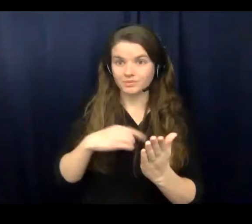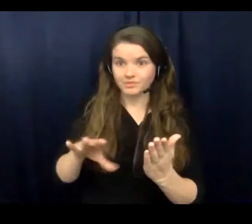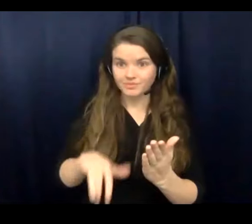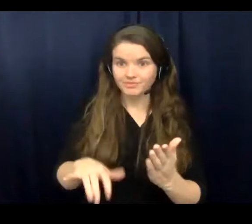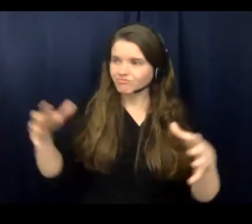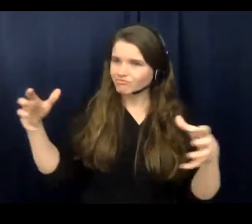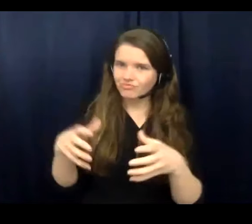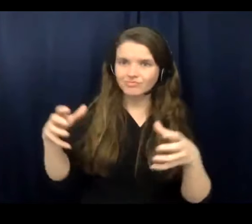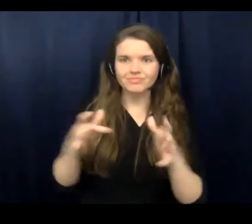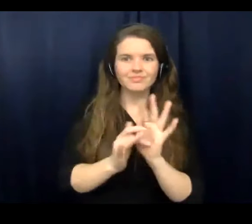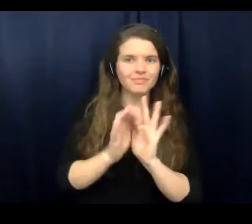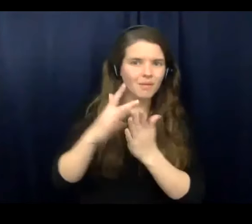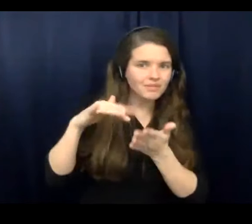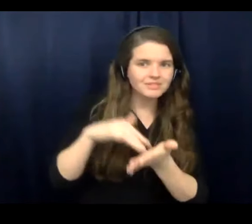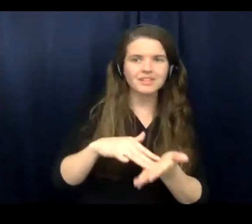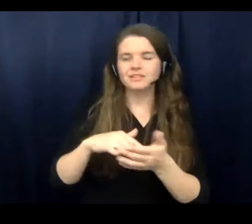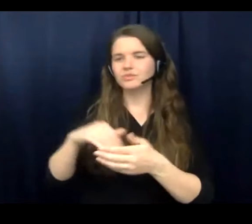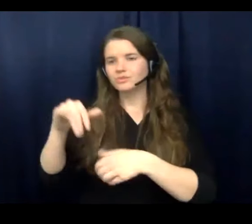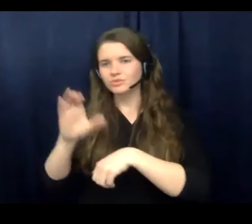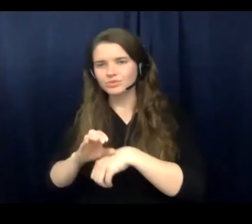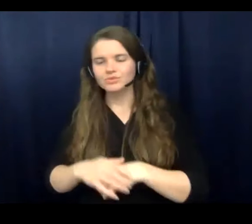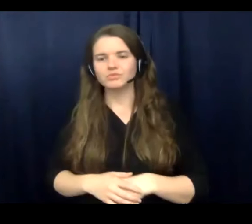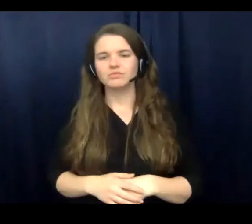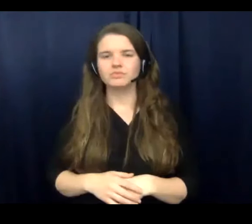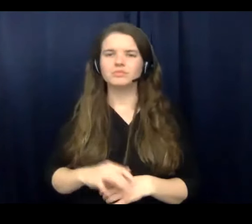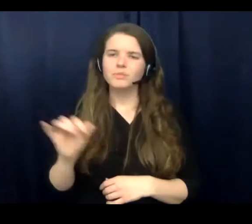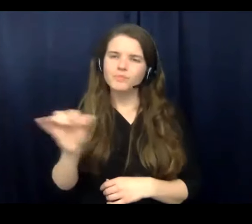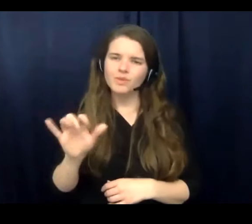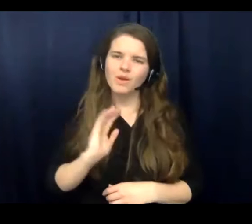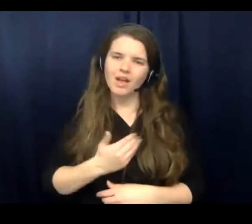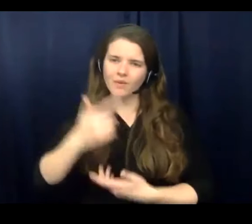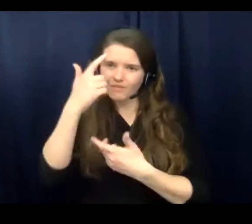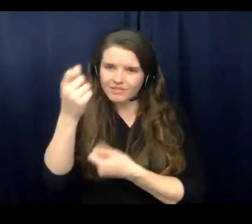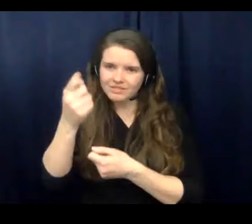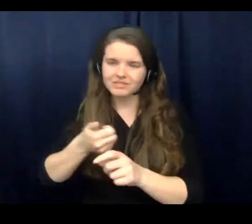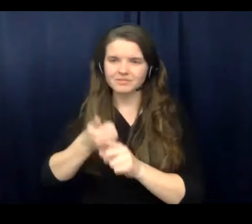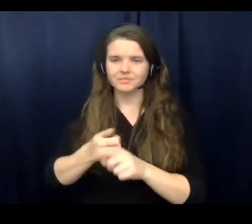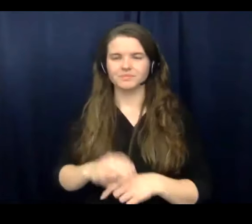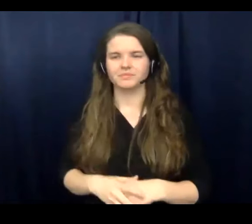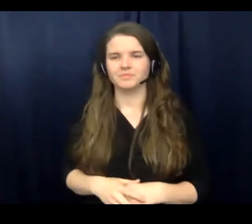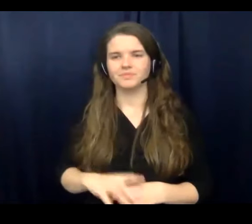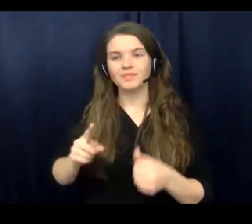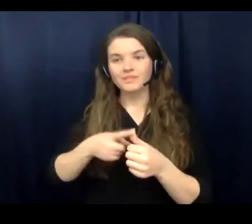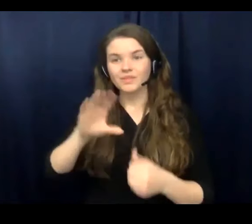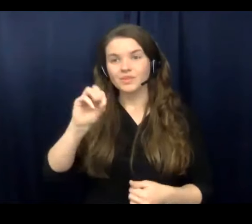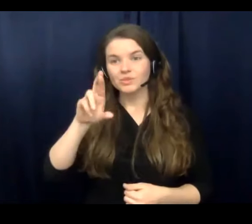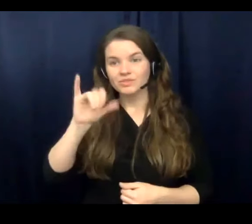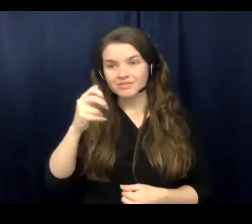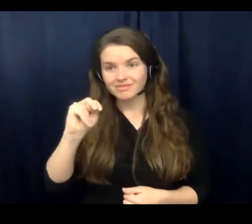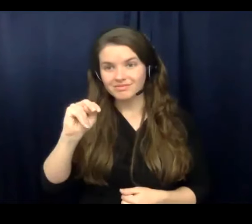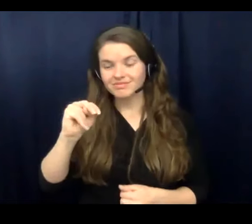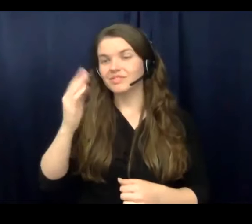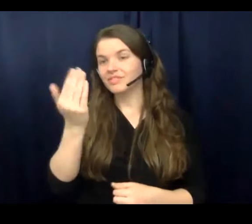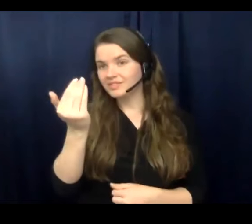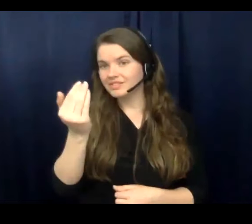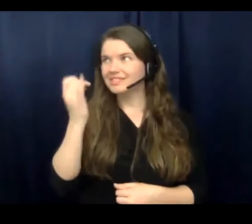in Bible studies, in church, but it also is our faith itself. 1 Corinthians 15 said, if Jesus Christ had not